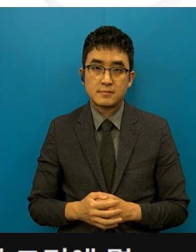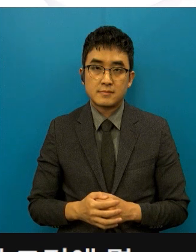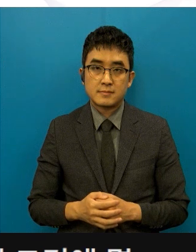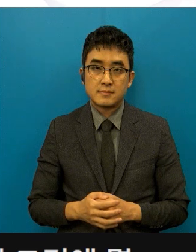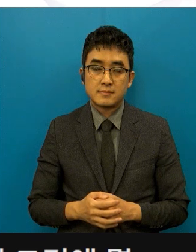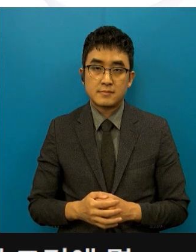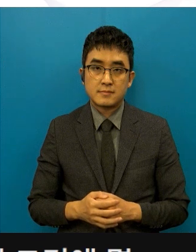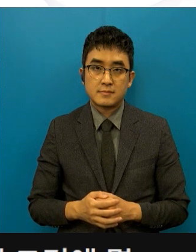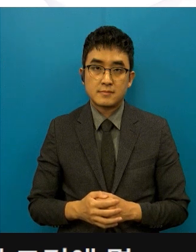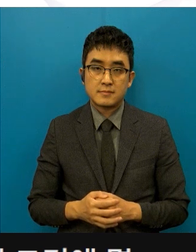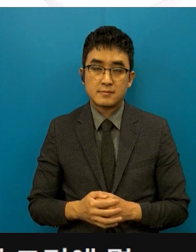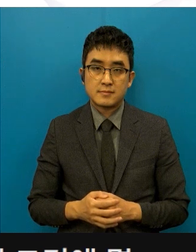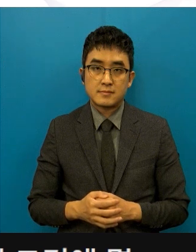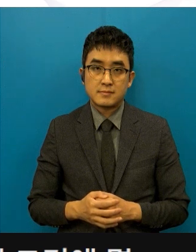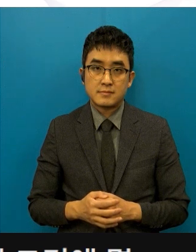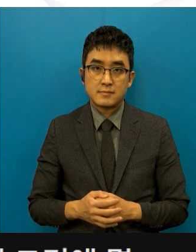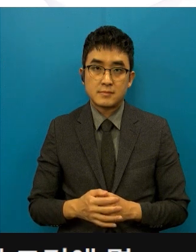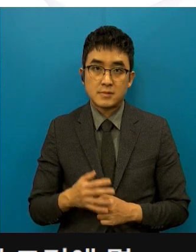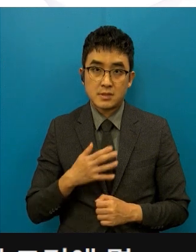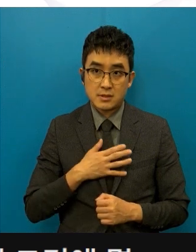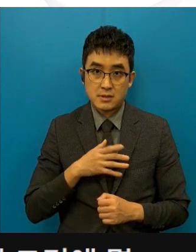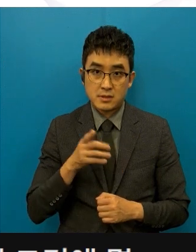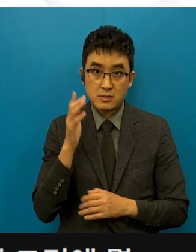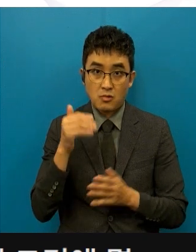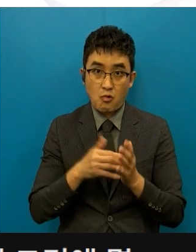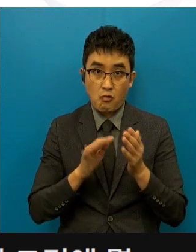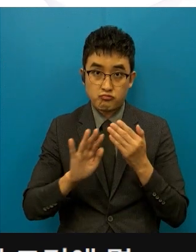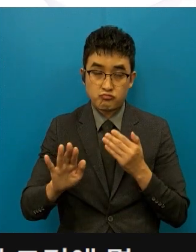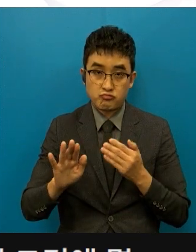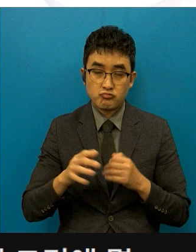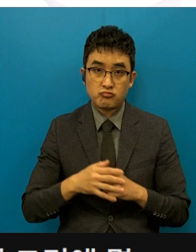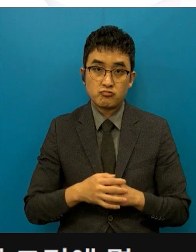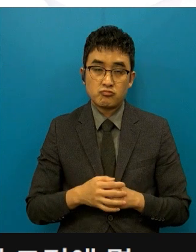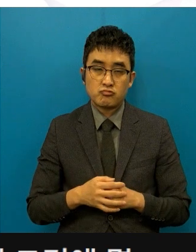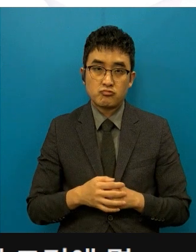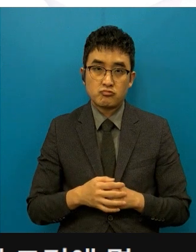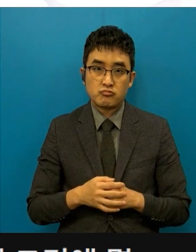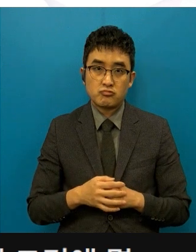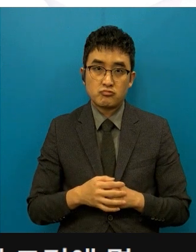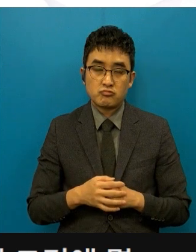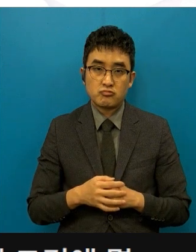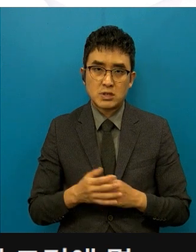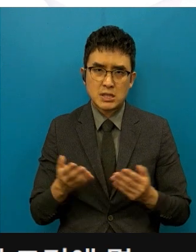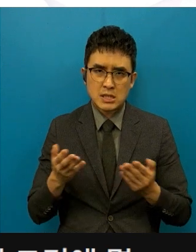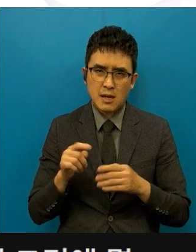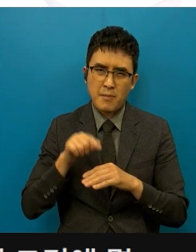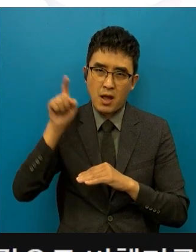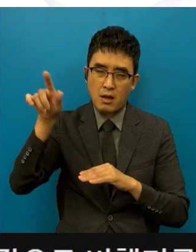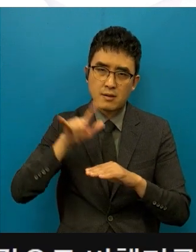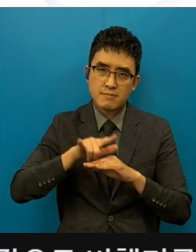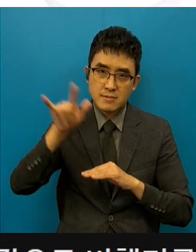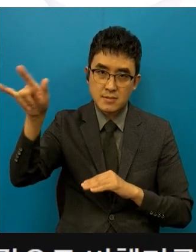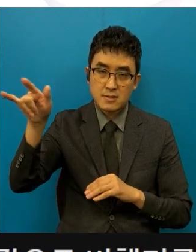lot of traffic, so I might need to leave a little bit early. But I will connect to